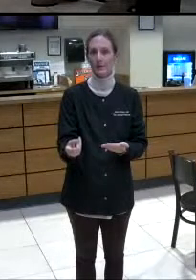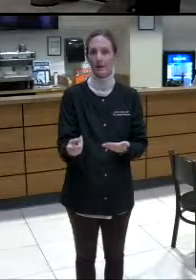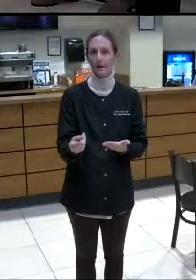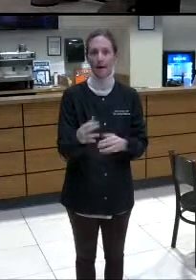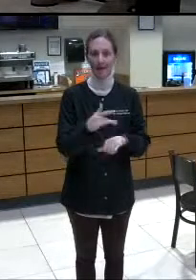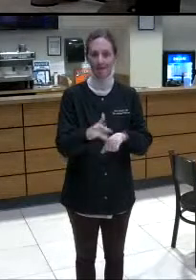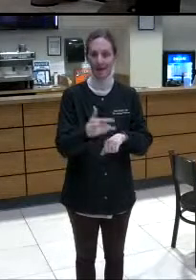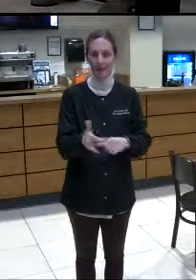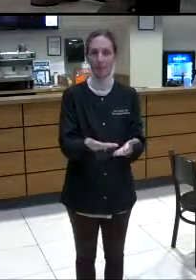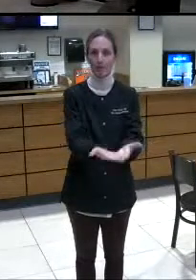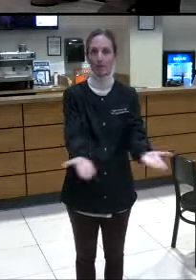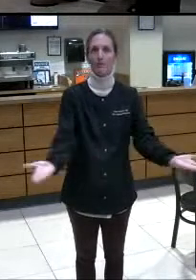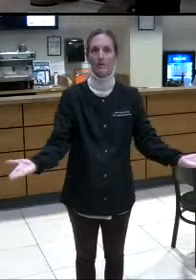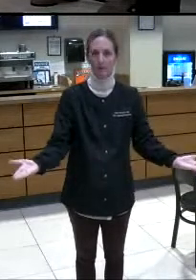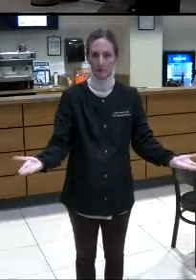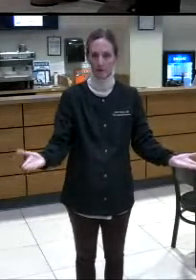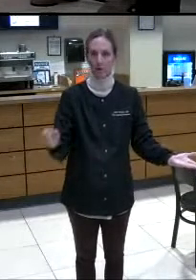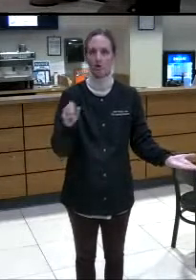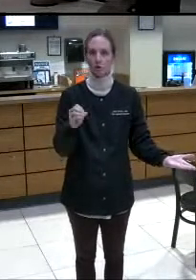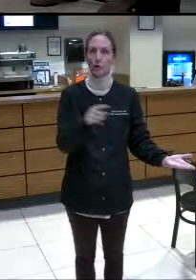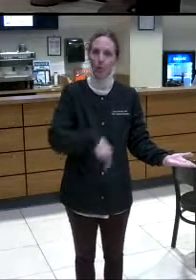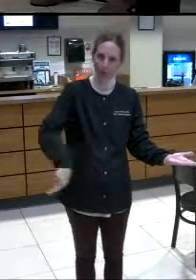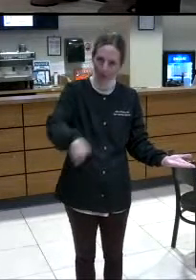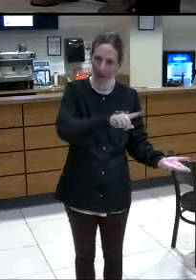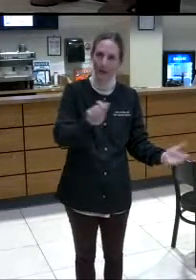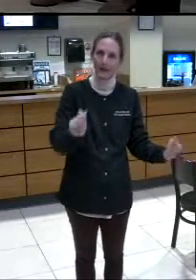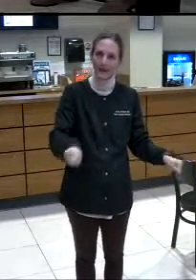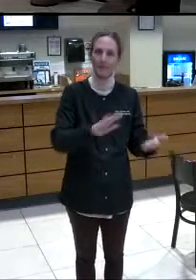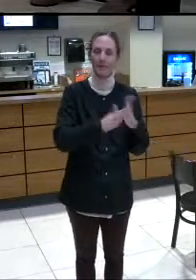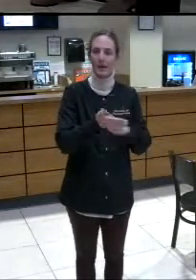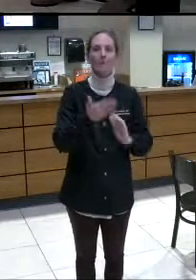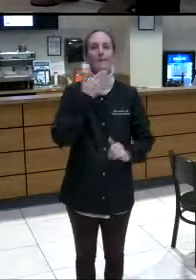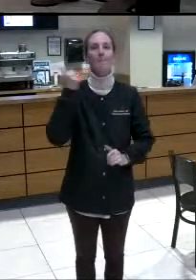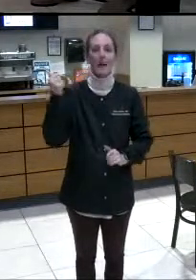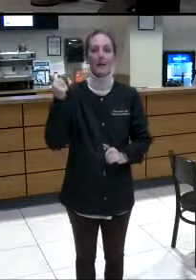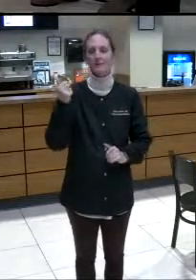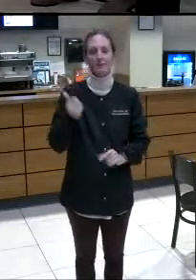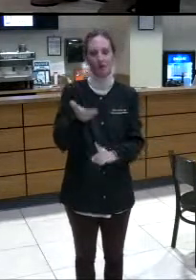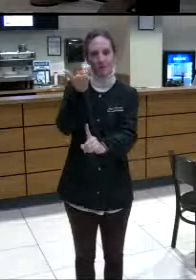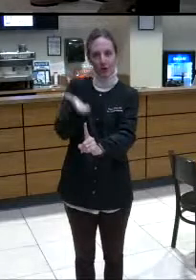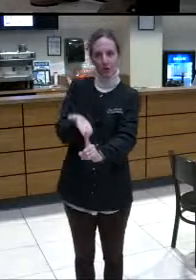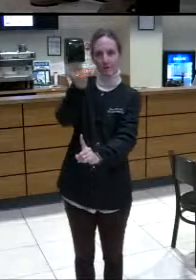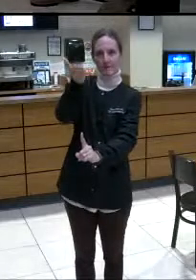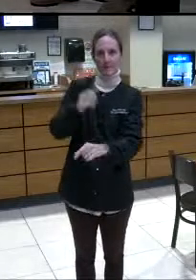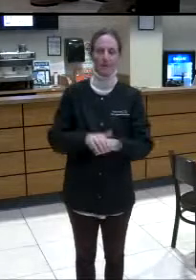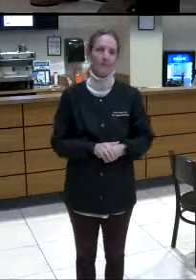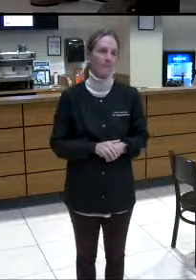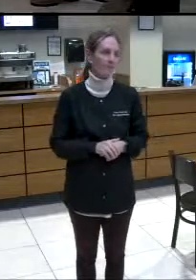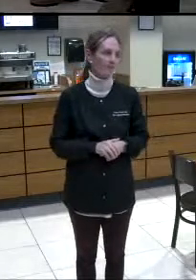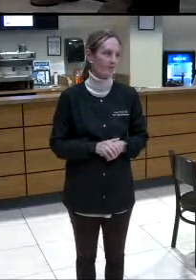to them to become the best version of themselves that they can be.